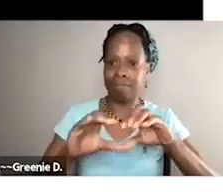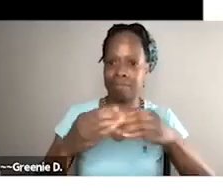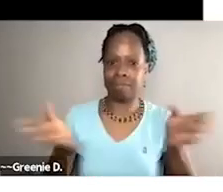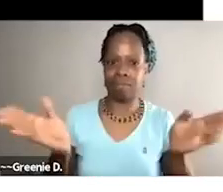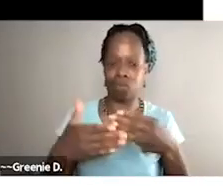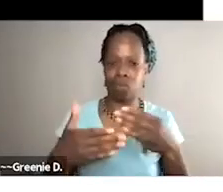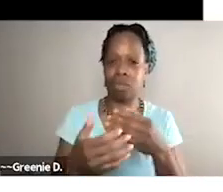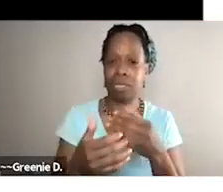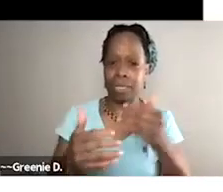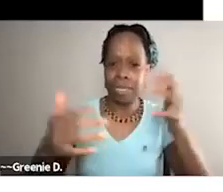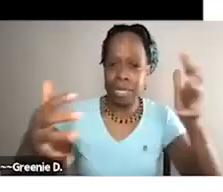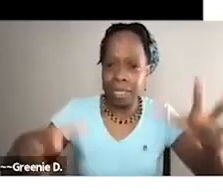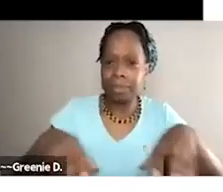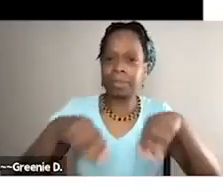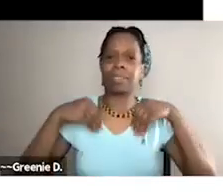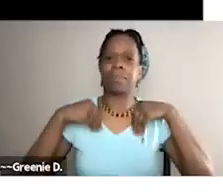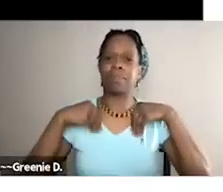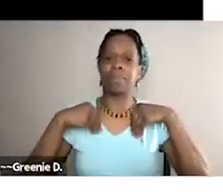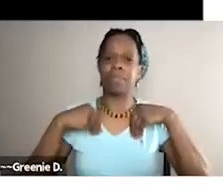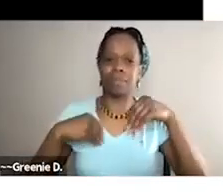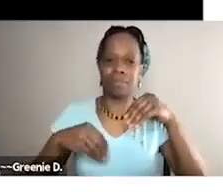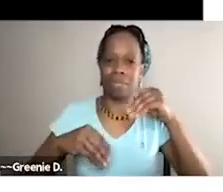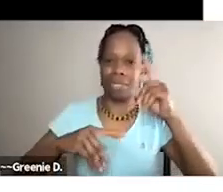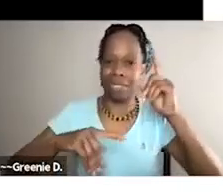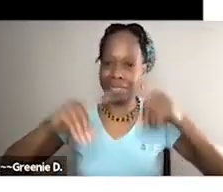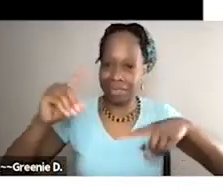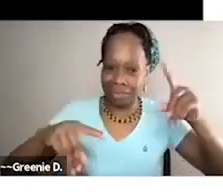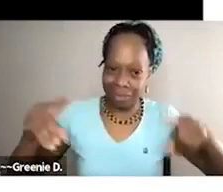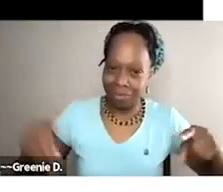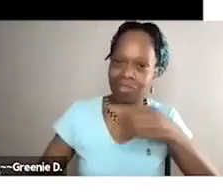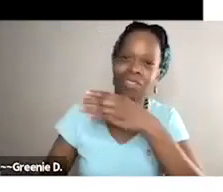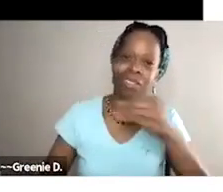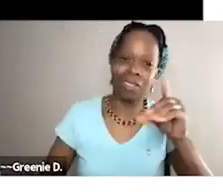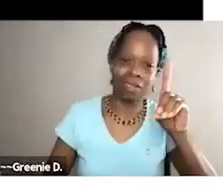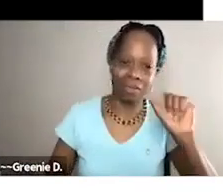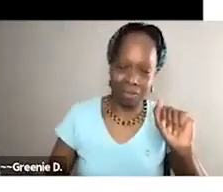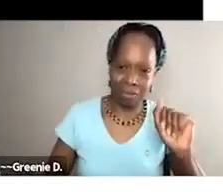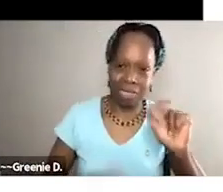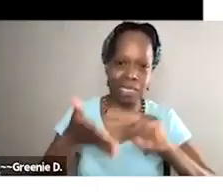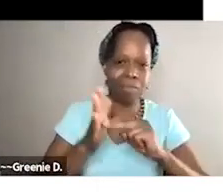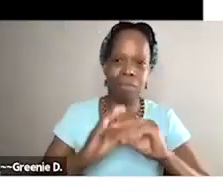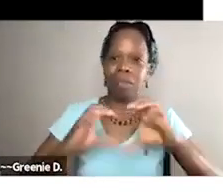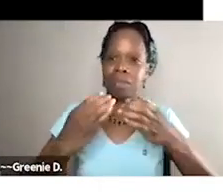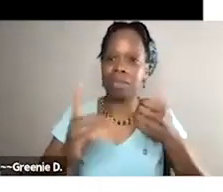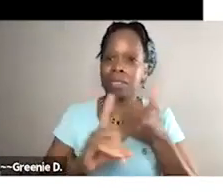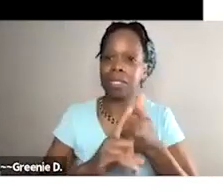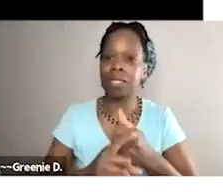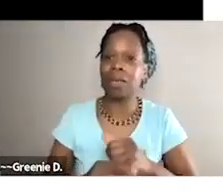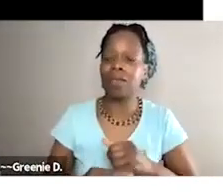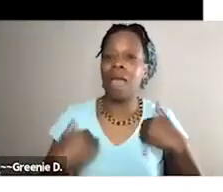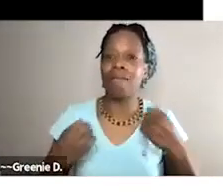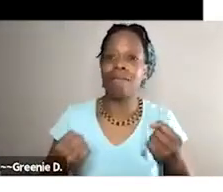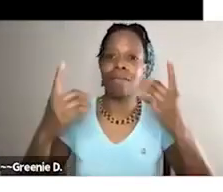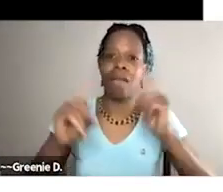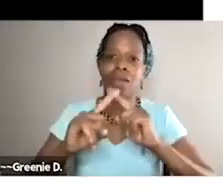Inclusive classrooms are filled with diverse learners, each of whom has their own strengths and their own challenges. And